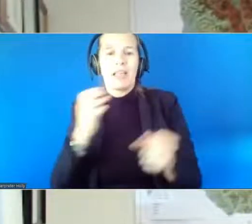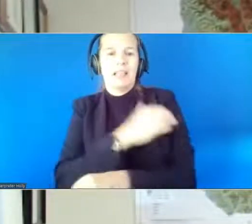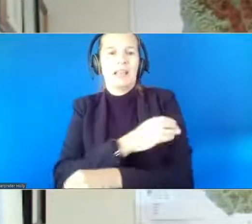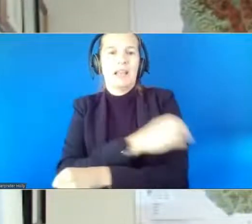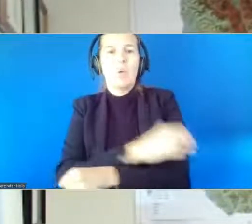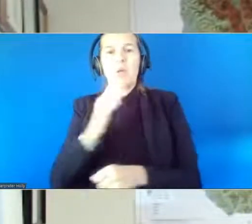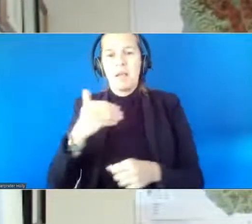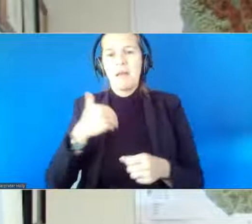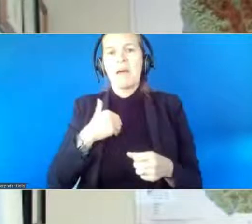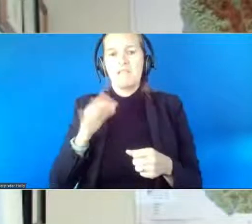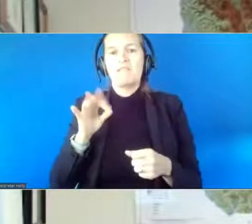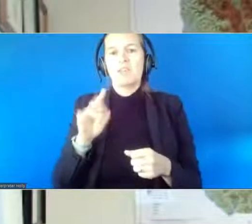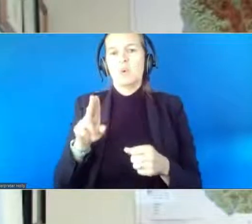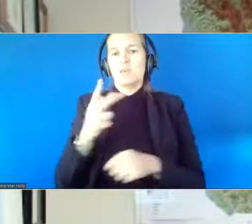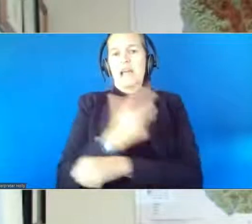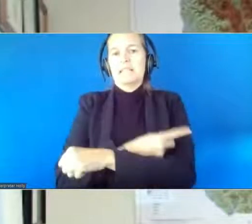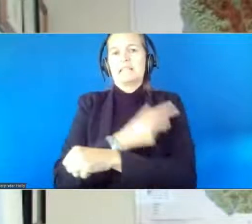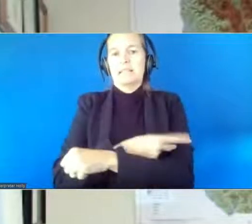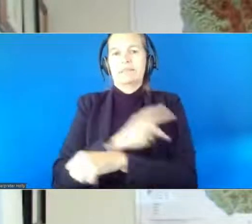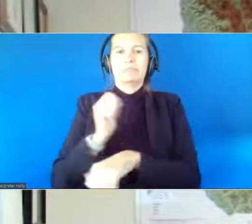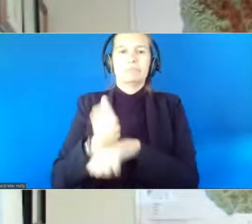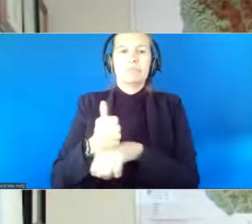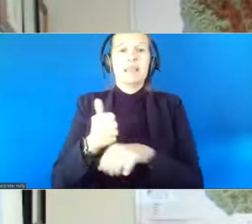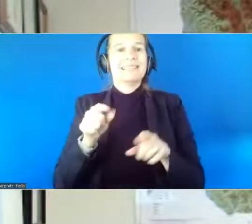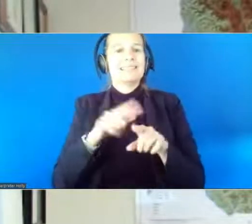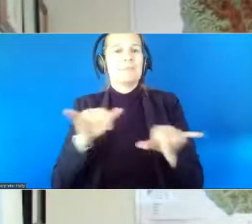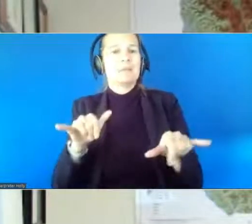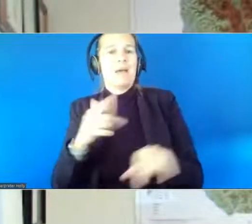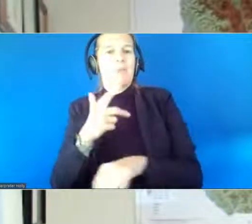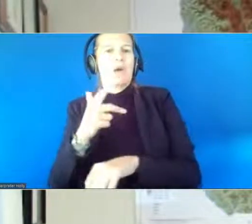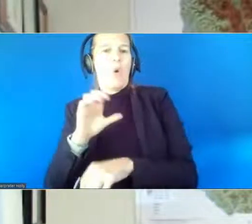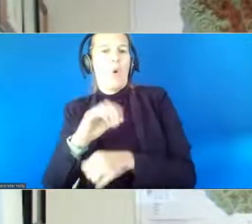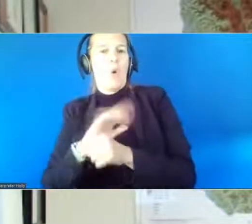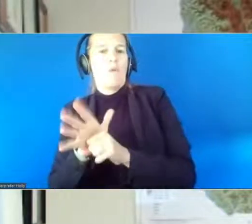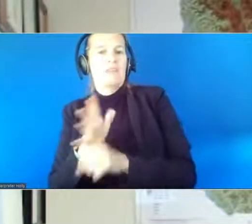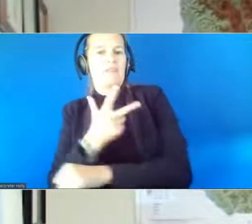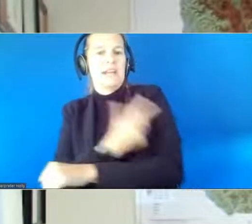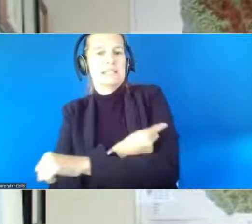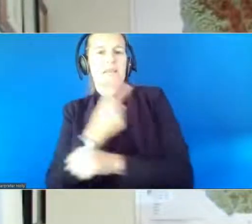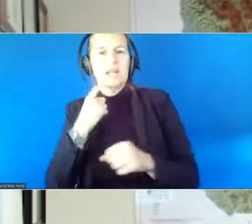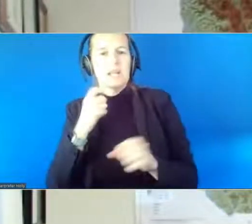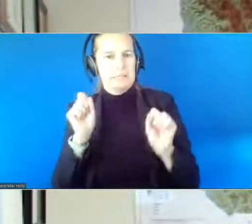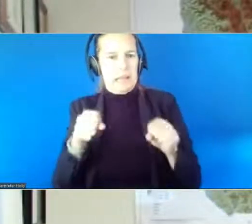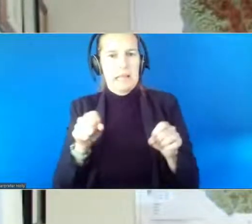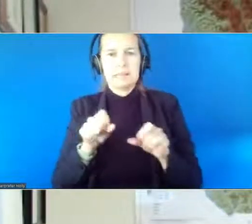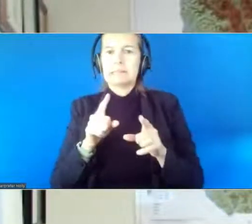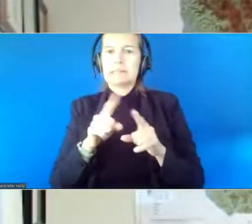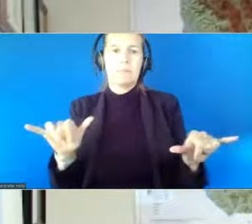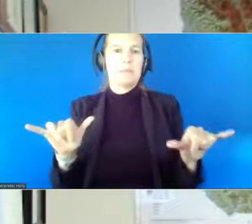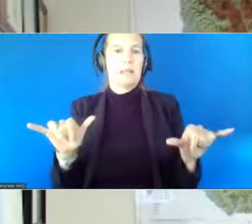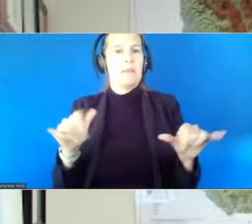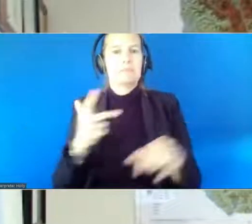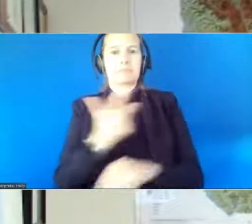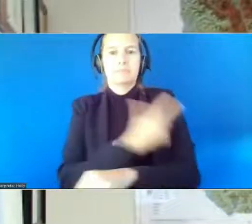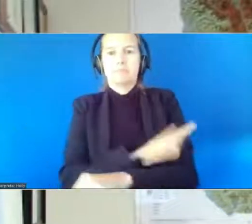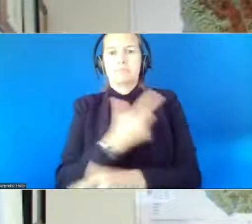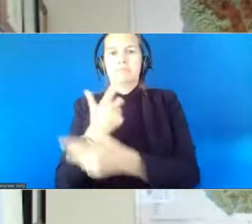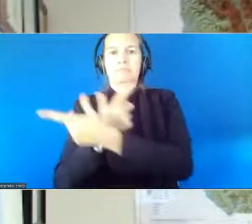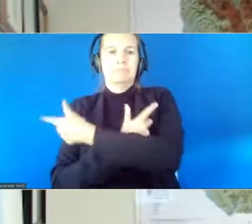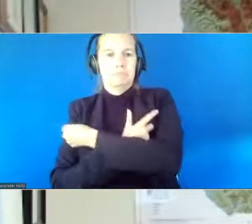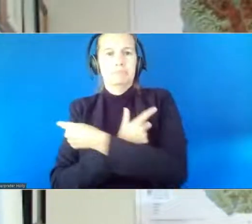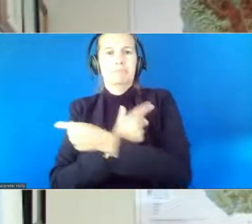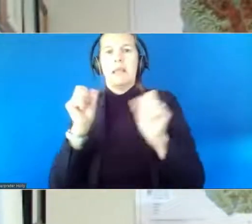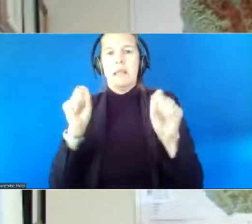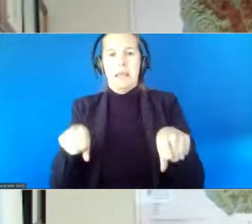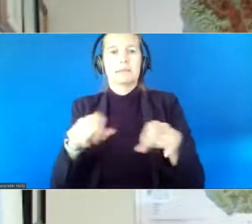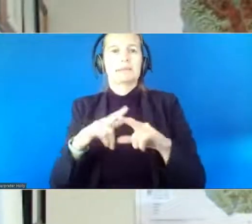flu vaccines available at many of the COVID vaccine events, as these can now be given at the same time as these two vaccines